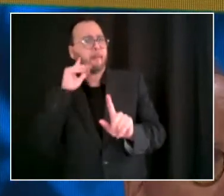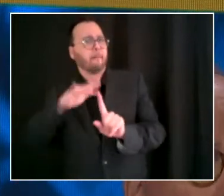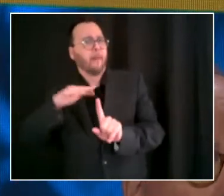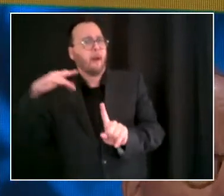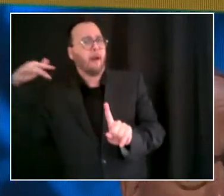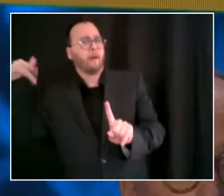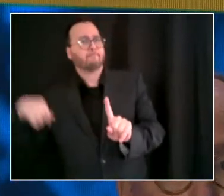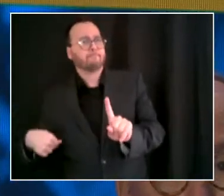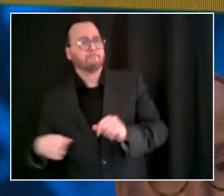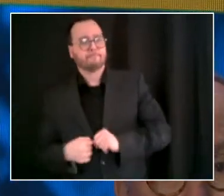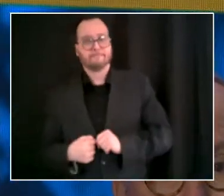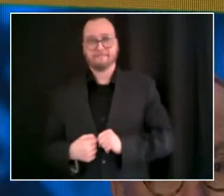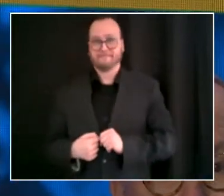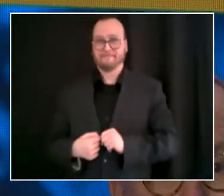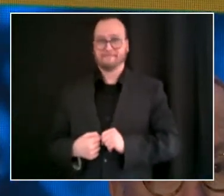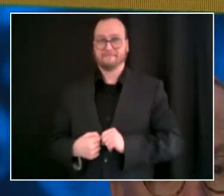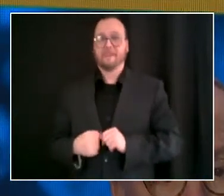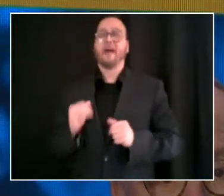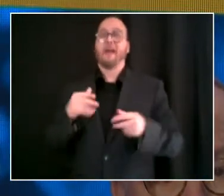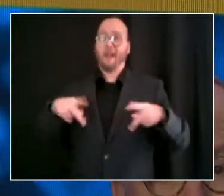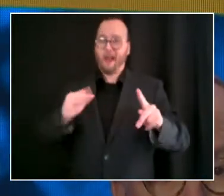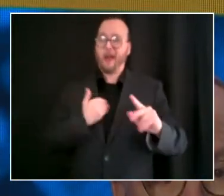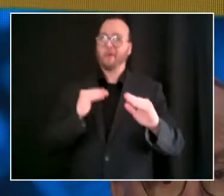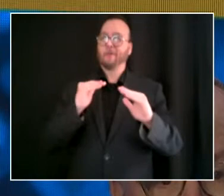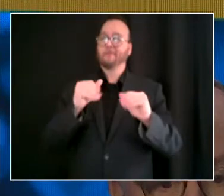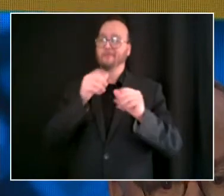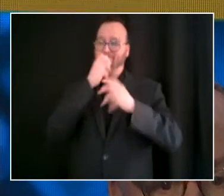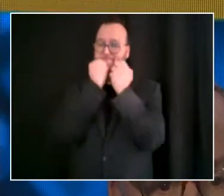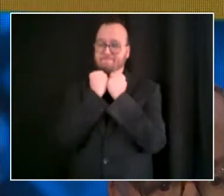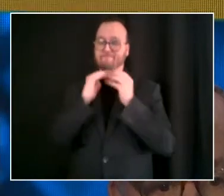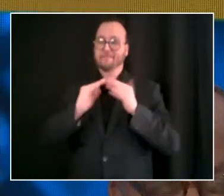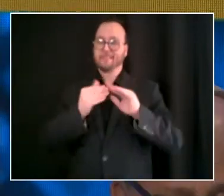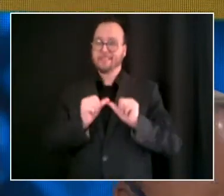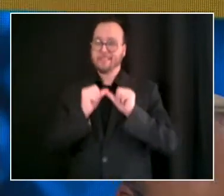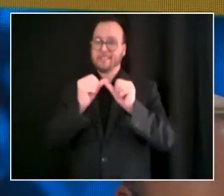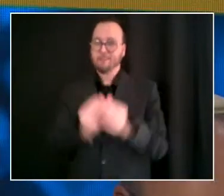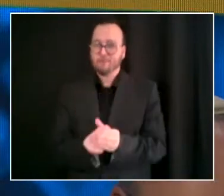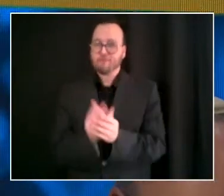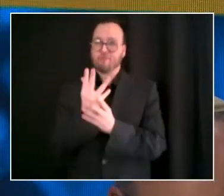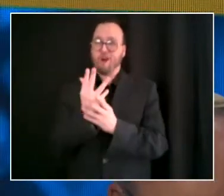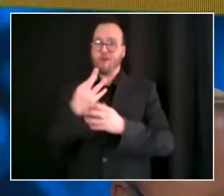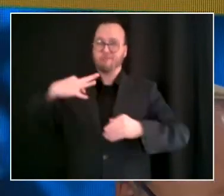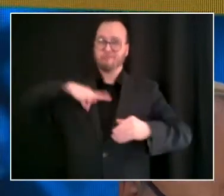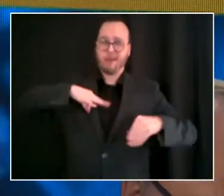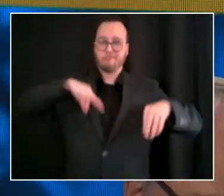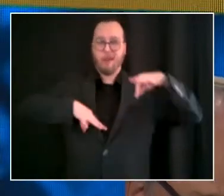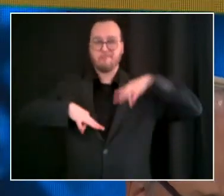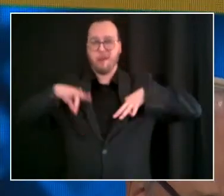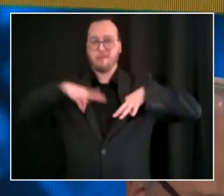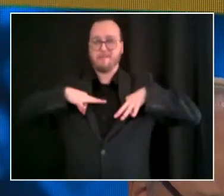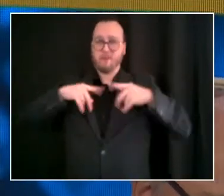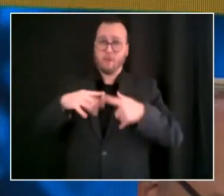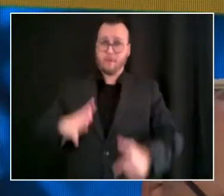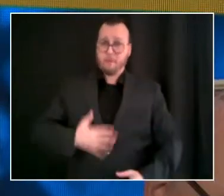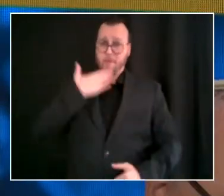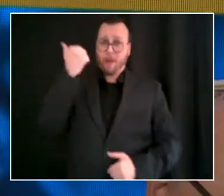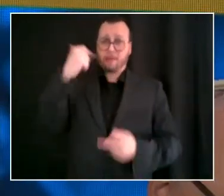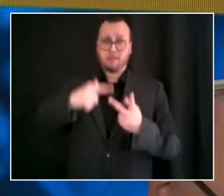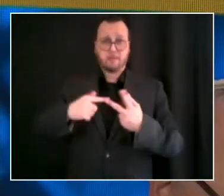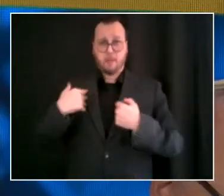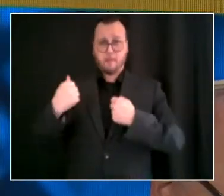May our beloved city continue to grow into fruition with the finest, the bravest, and the boldest qualities of